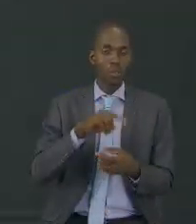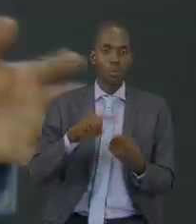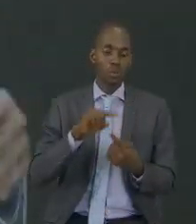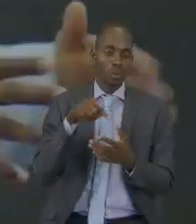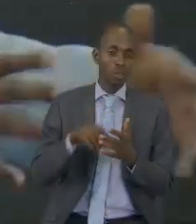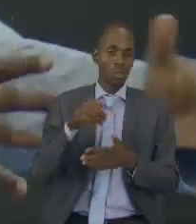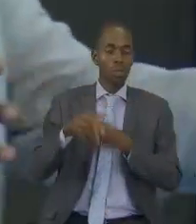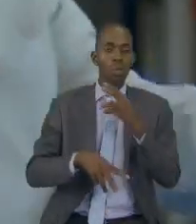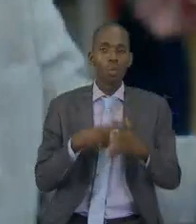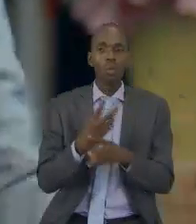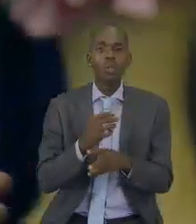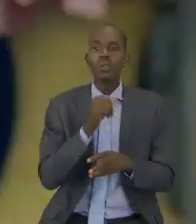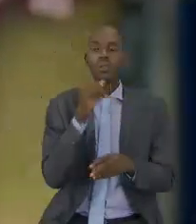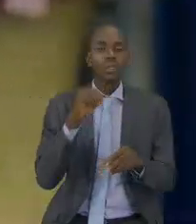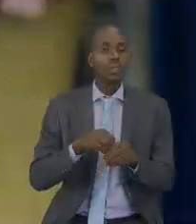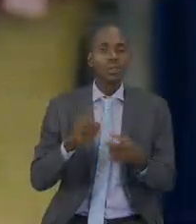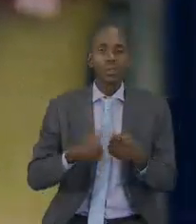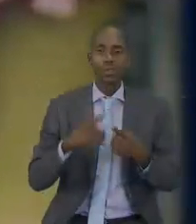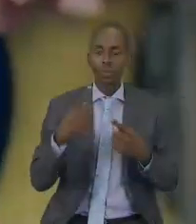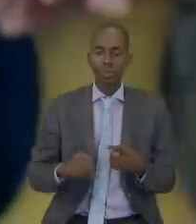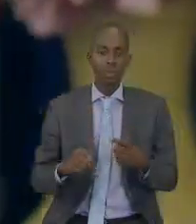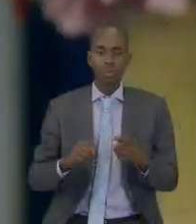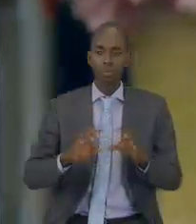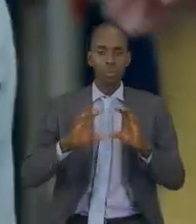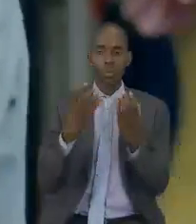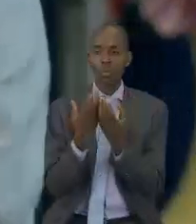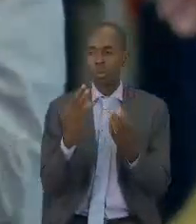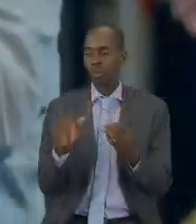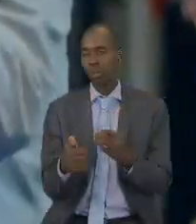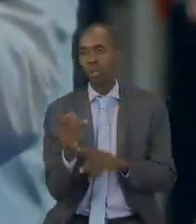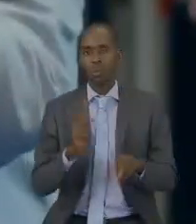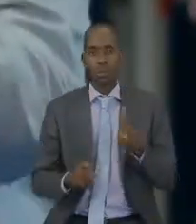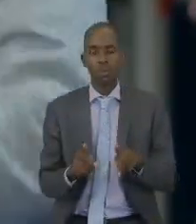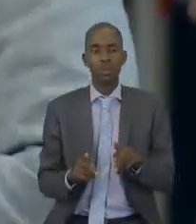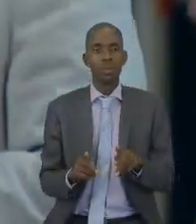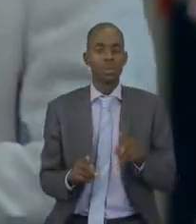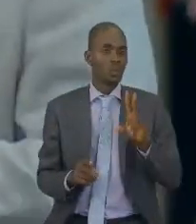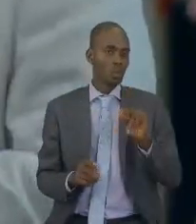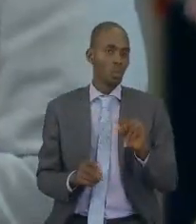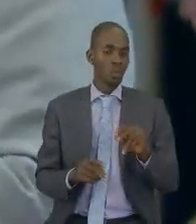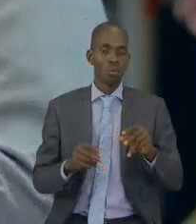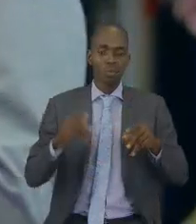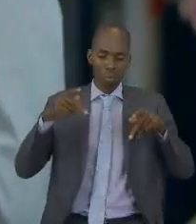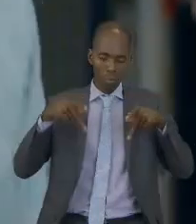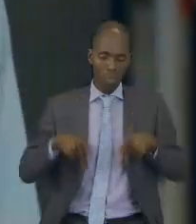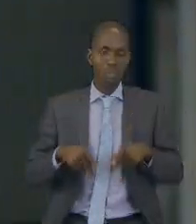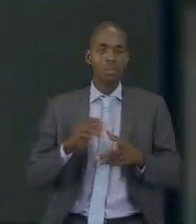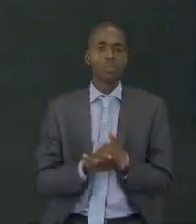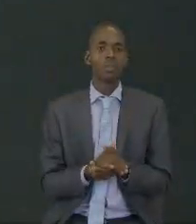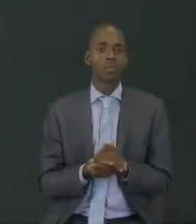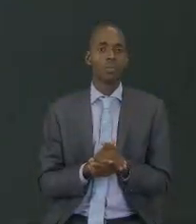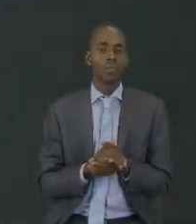world, not in the company of other people. We're going to be born today. Personal.